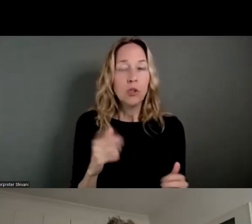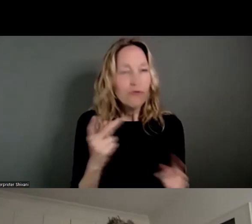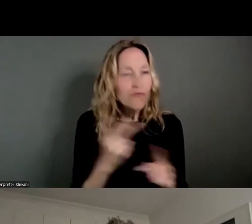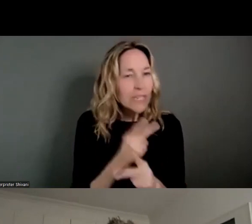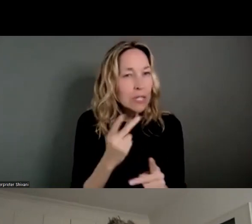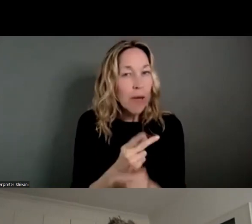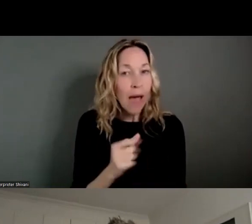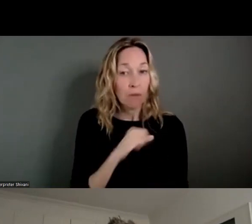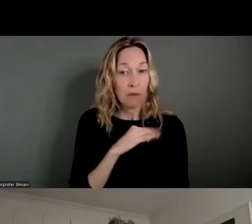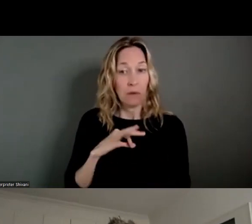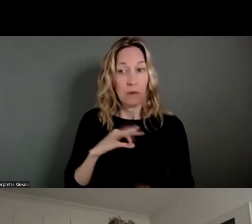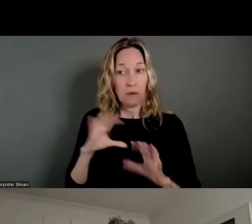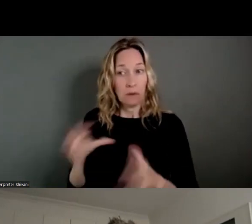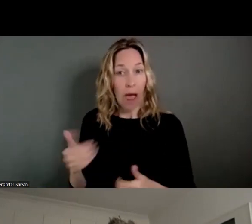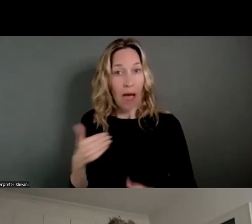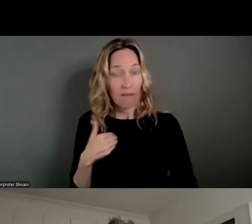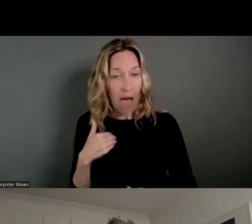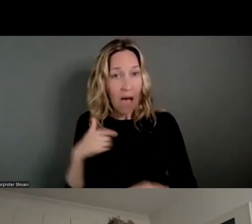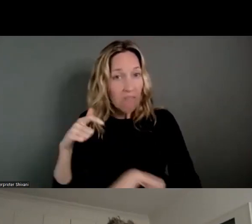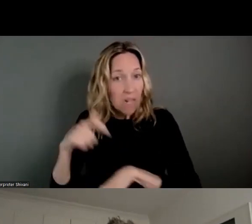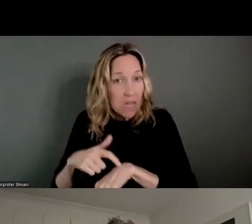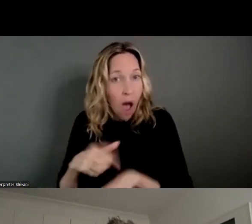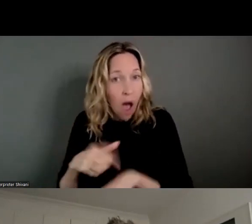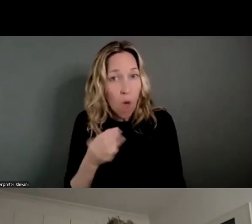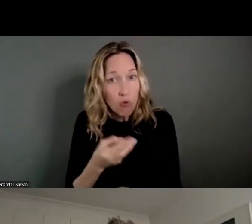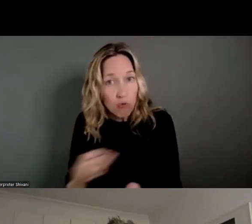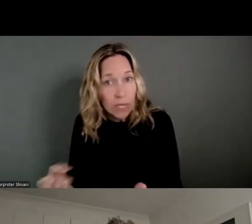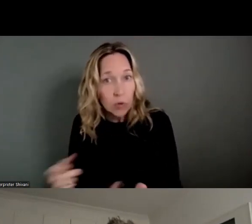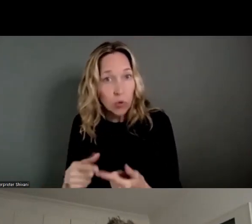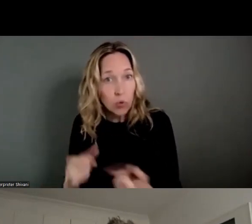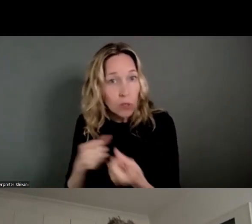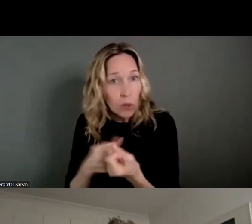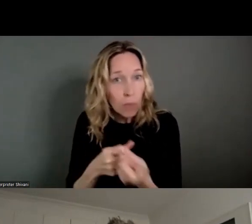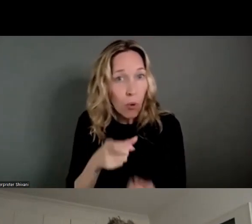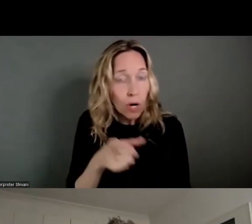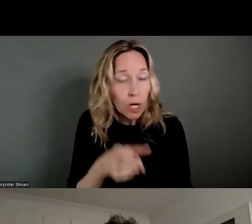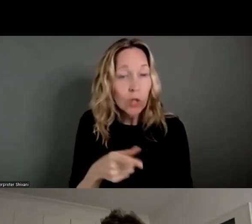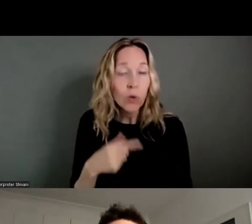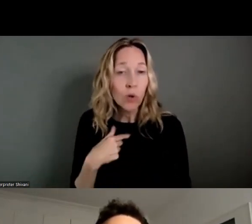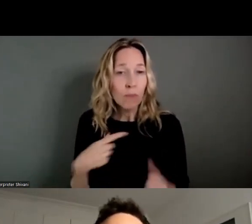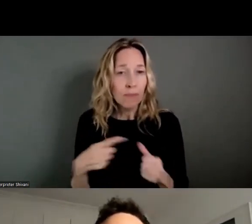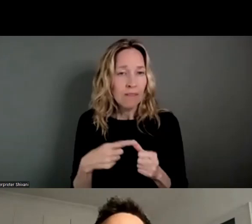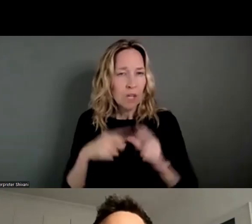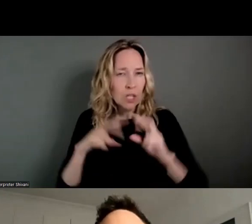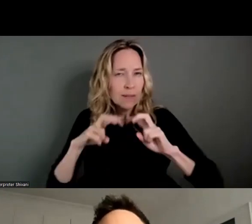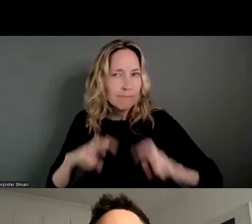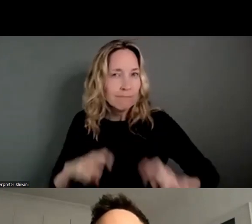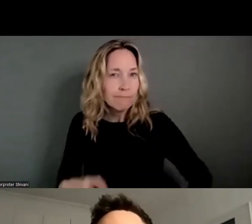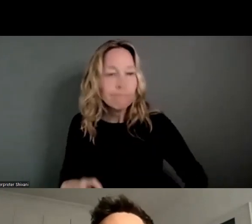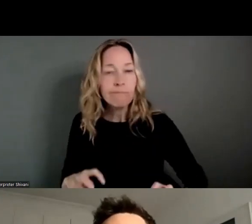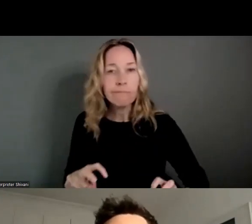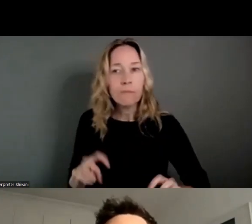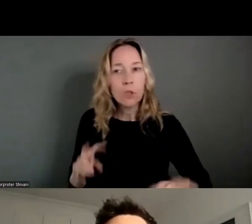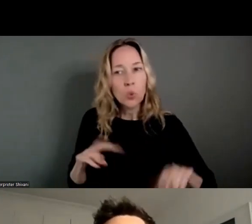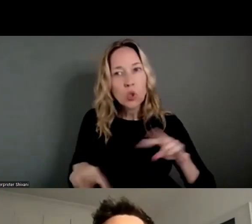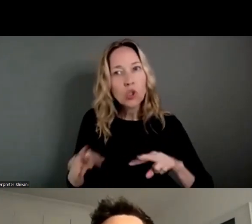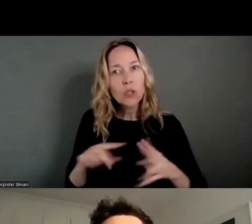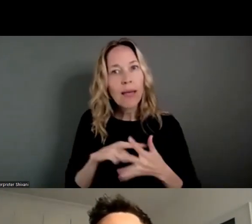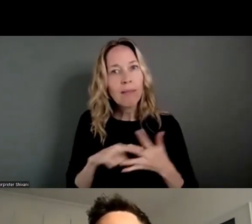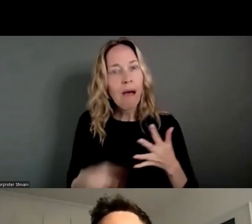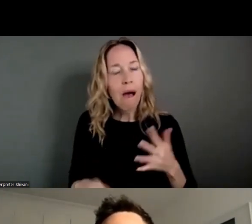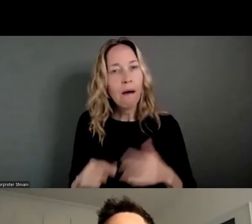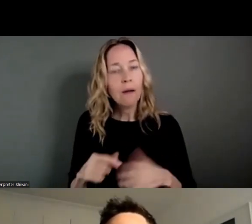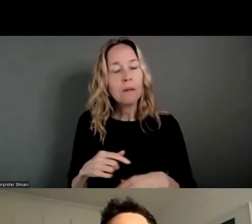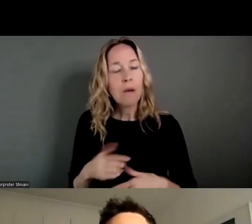resources that we have in agency. So I want to know if I have the capacity to take you on. I don't want you to be